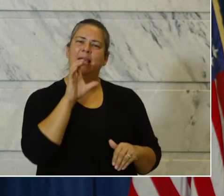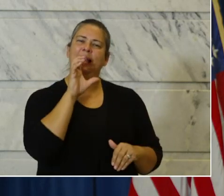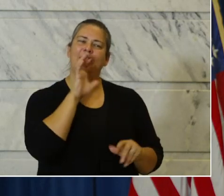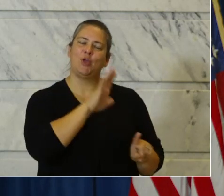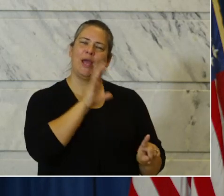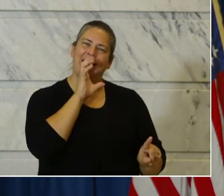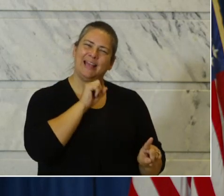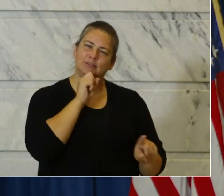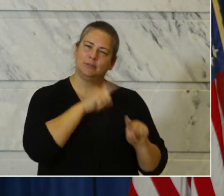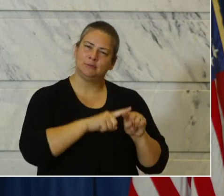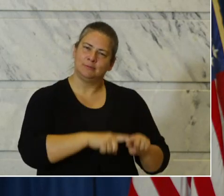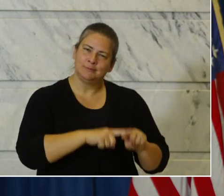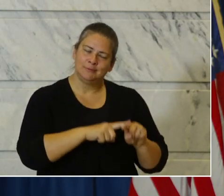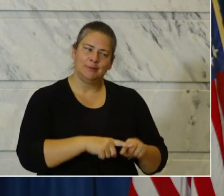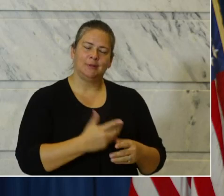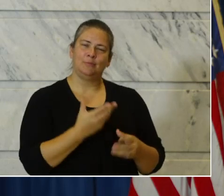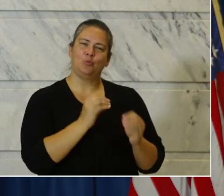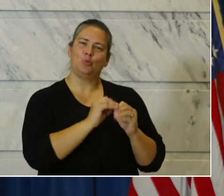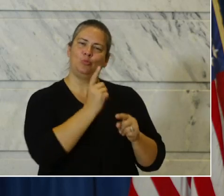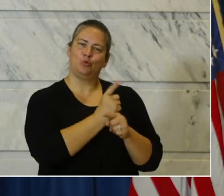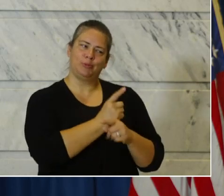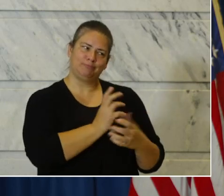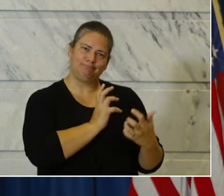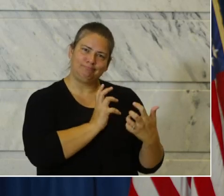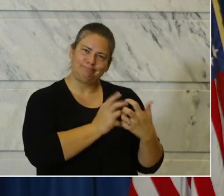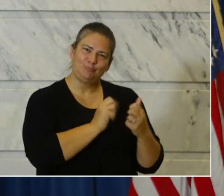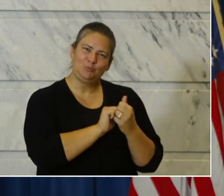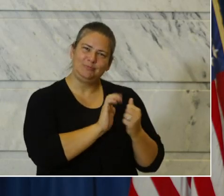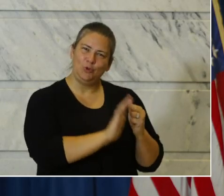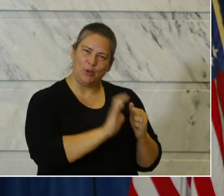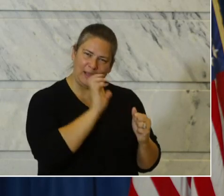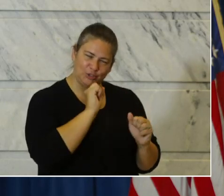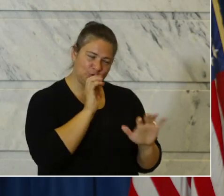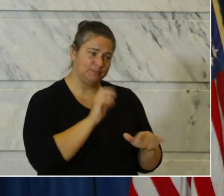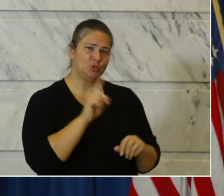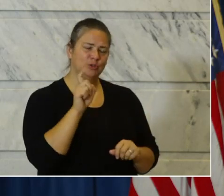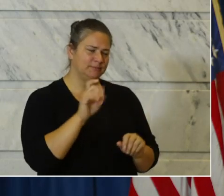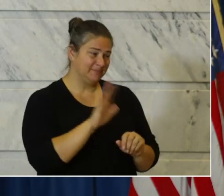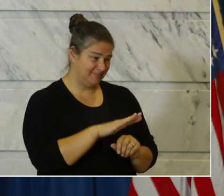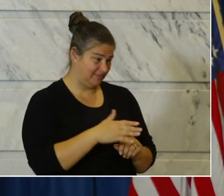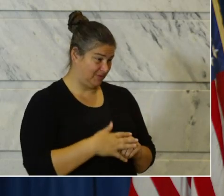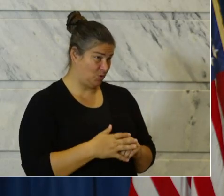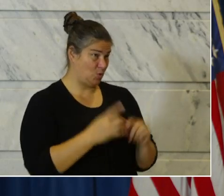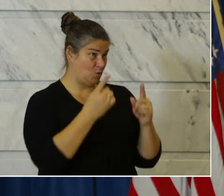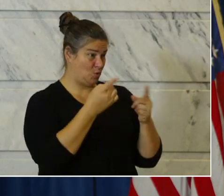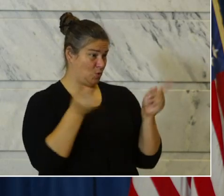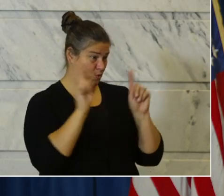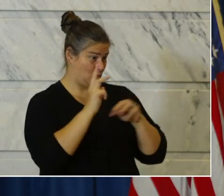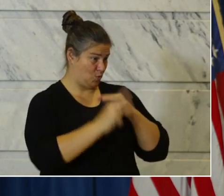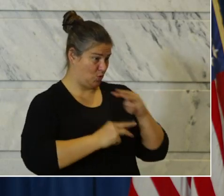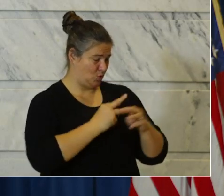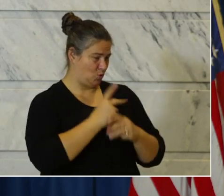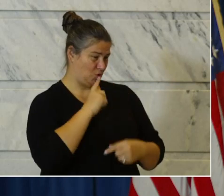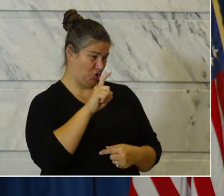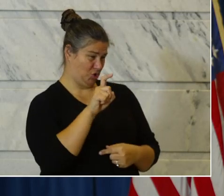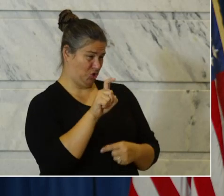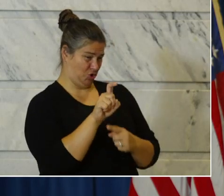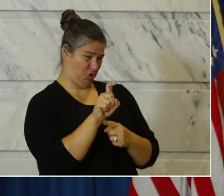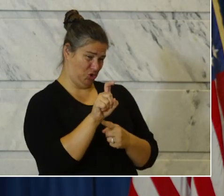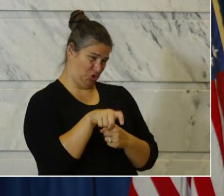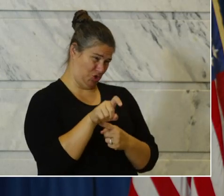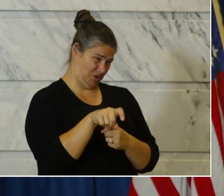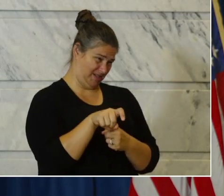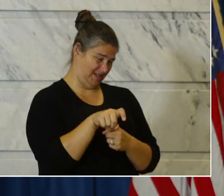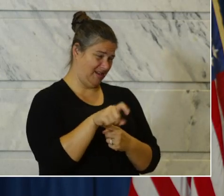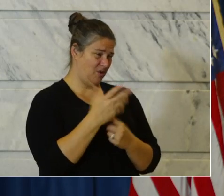they ought to be based in values about the type of world that we think we should have, about true dignity for